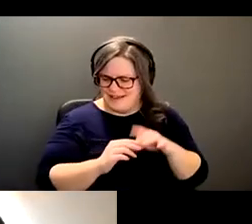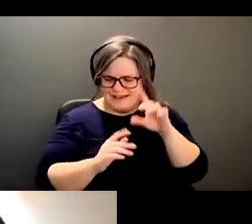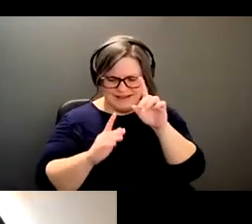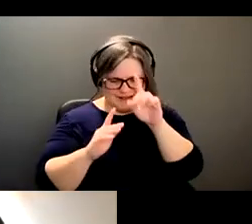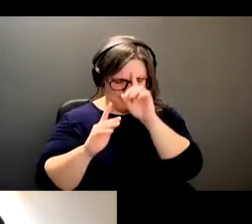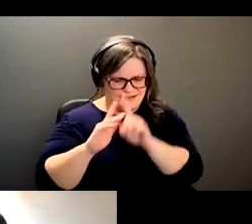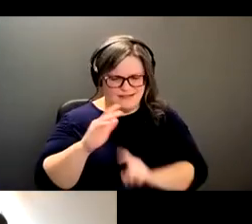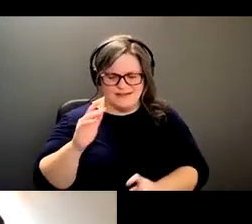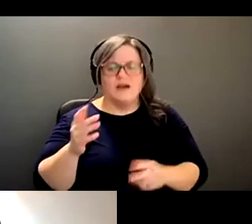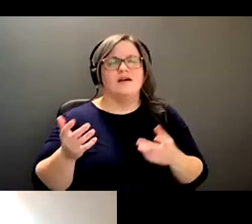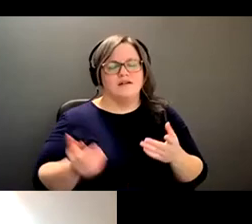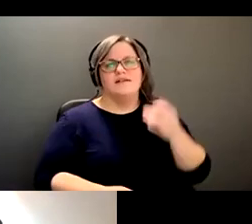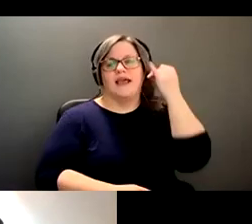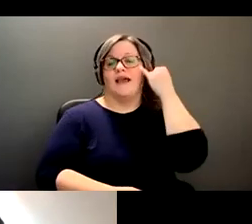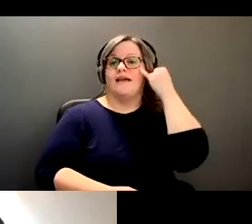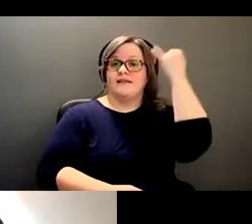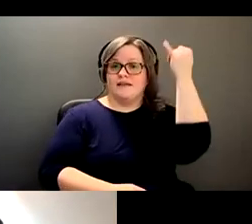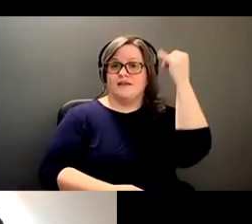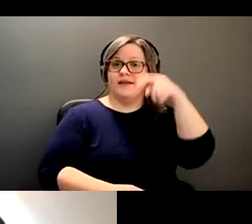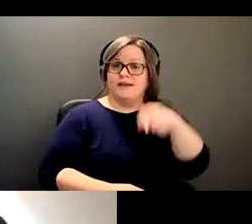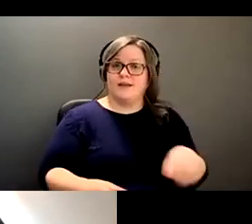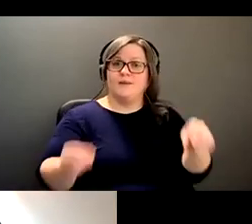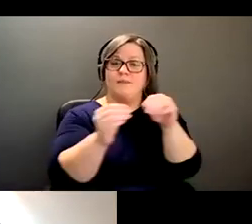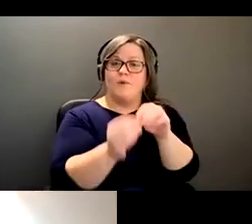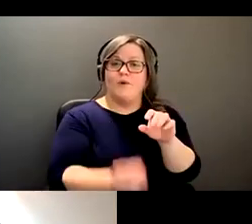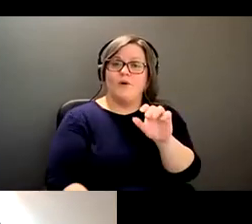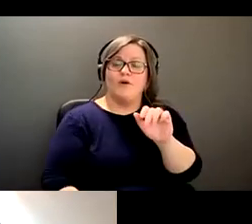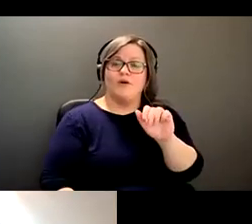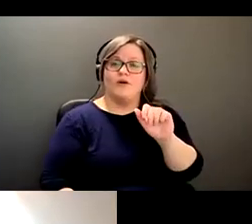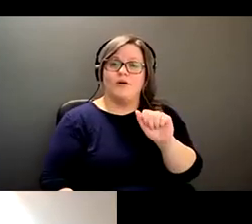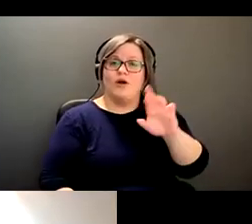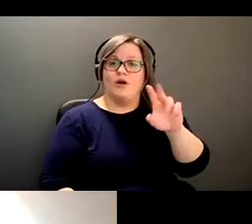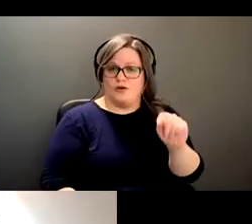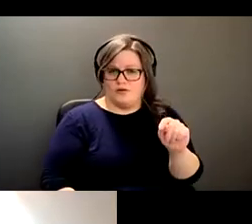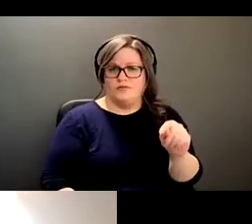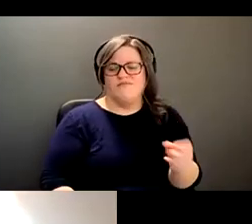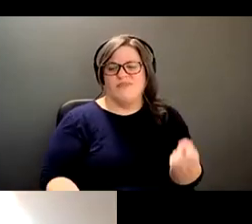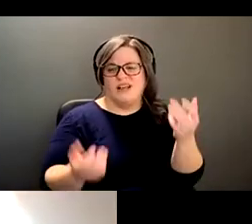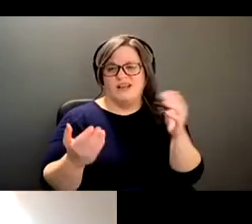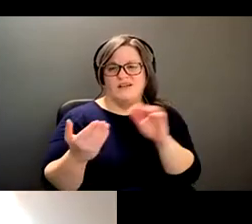we need more art in many places, I think